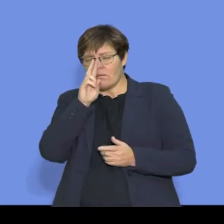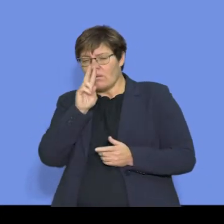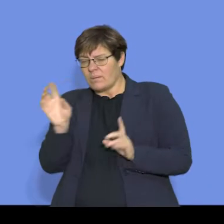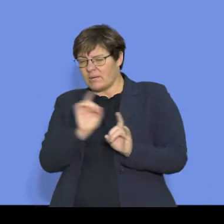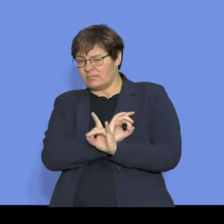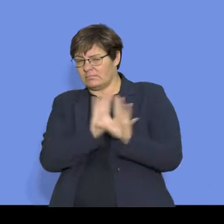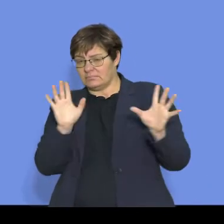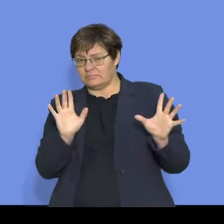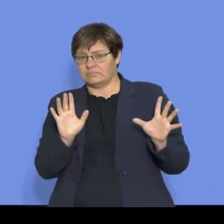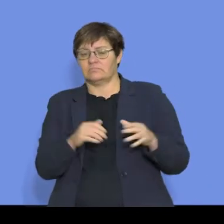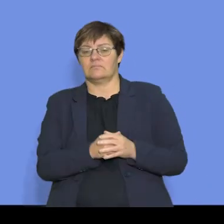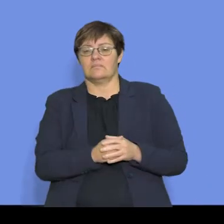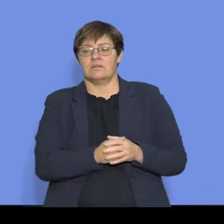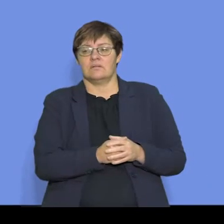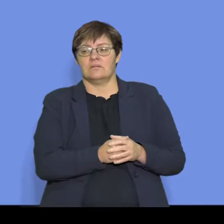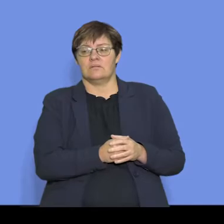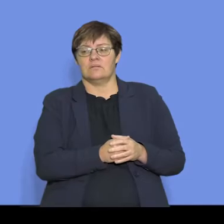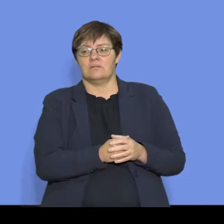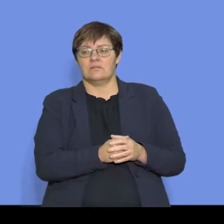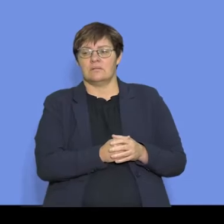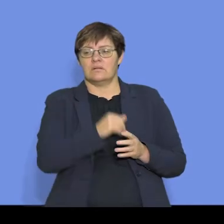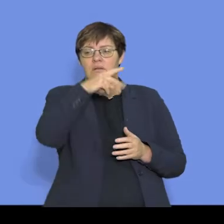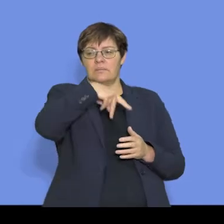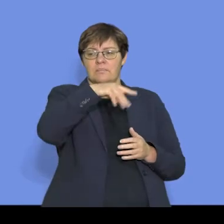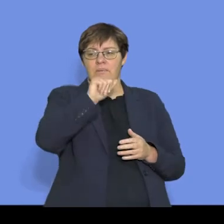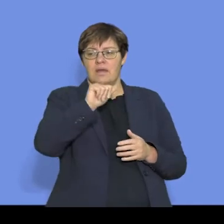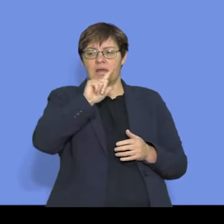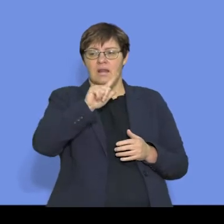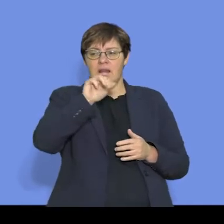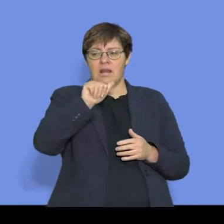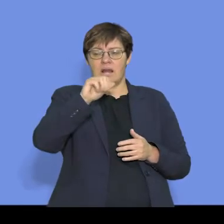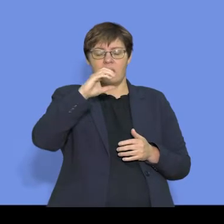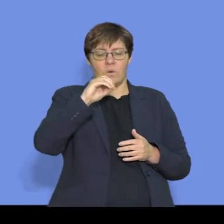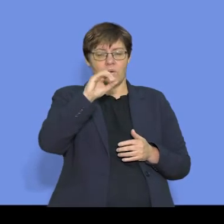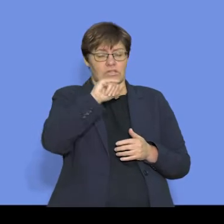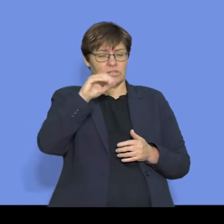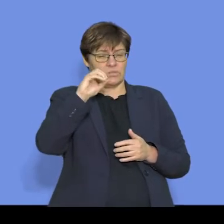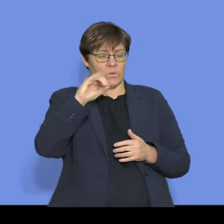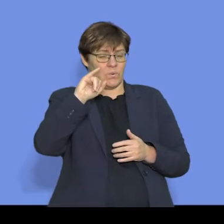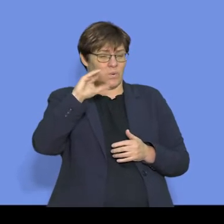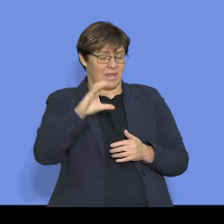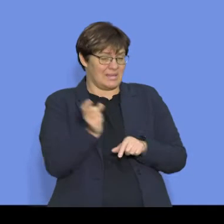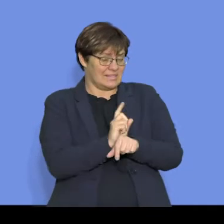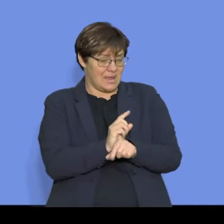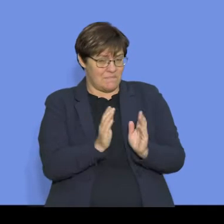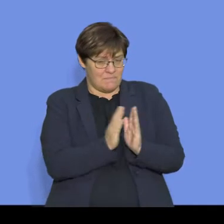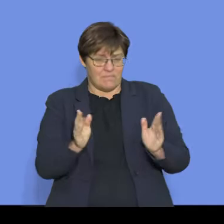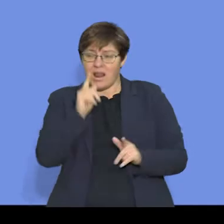purely at the Paleozoic era, if we look all the life forms here,